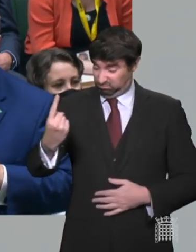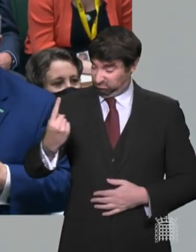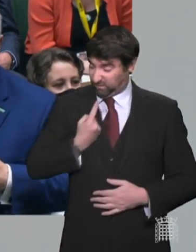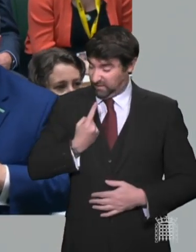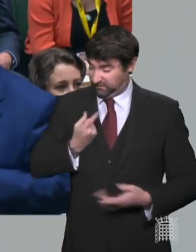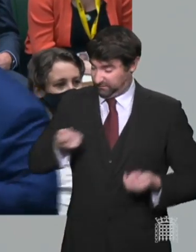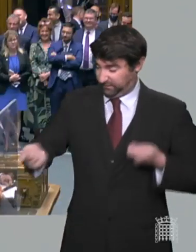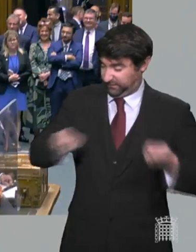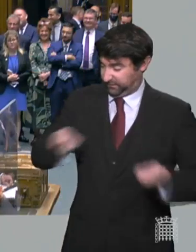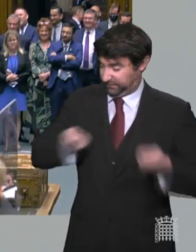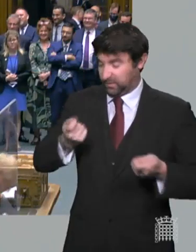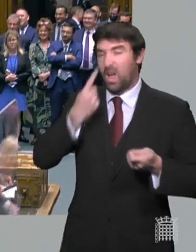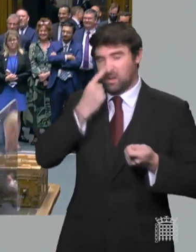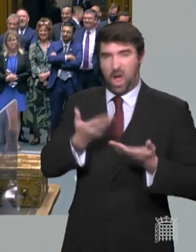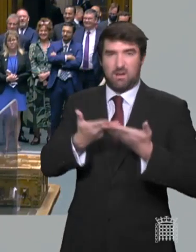for the people of Scotland?